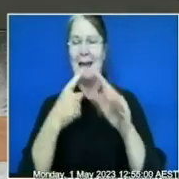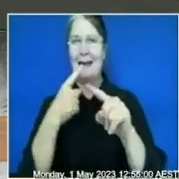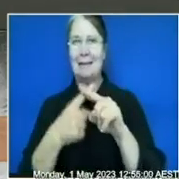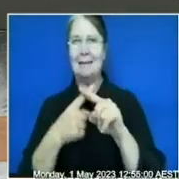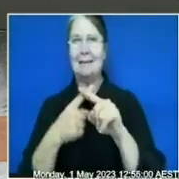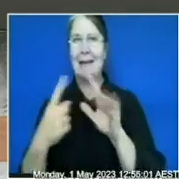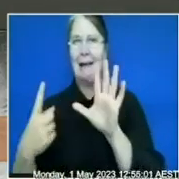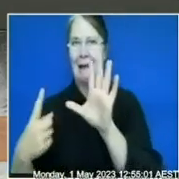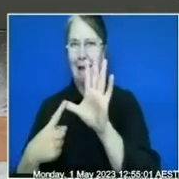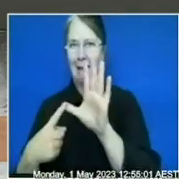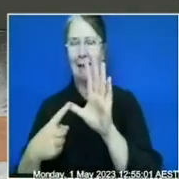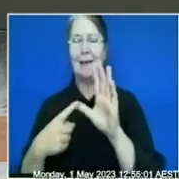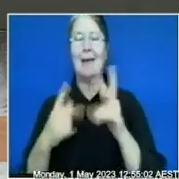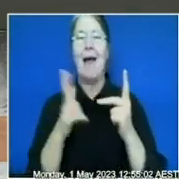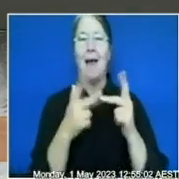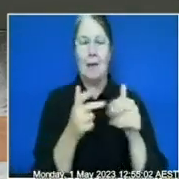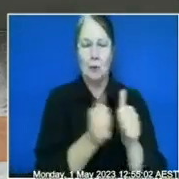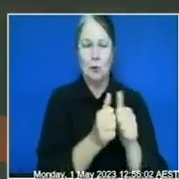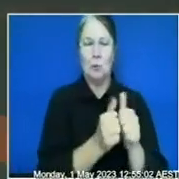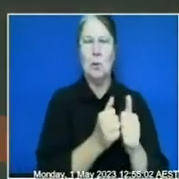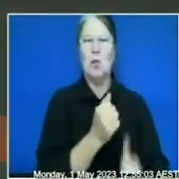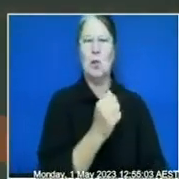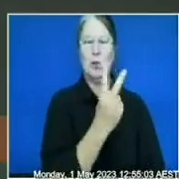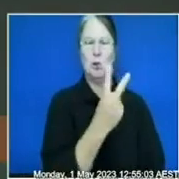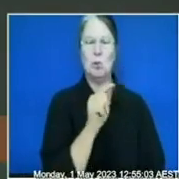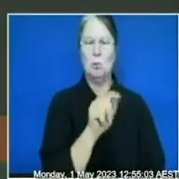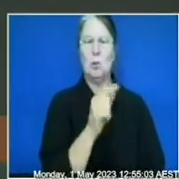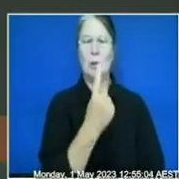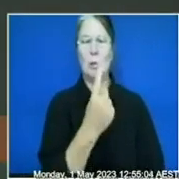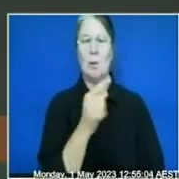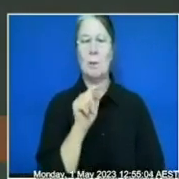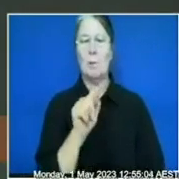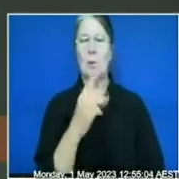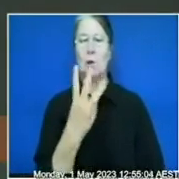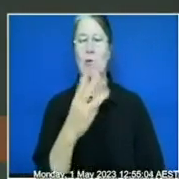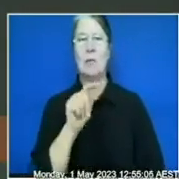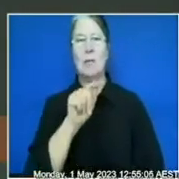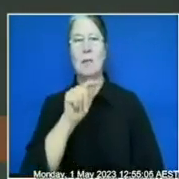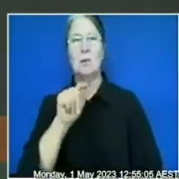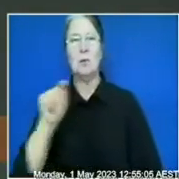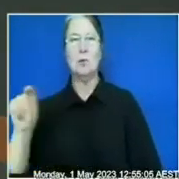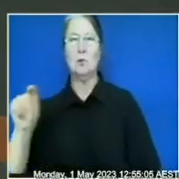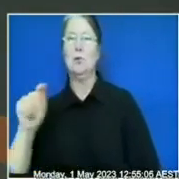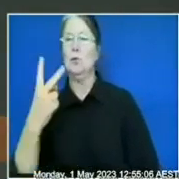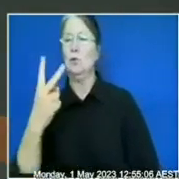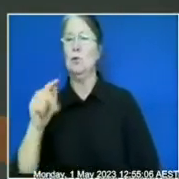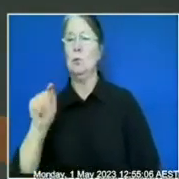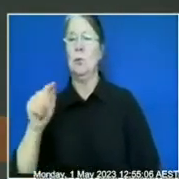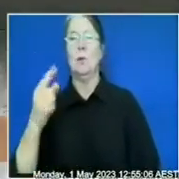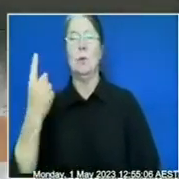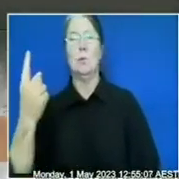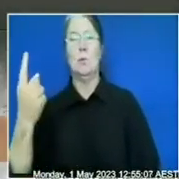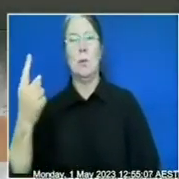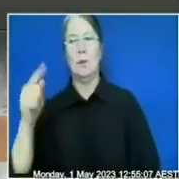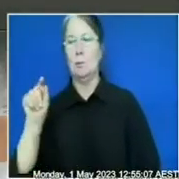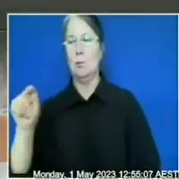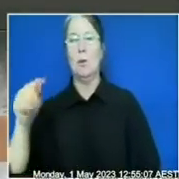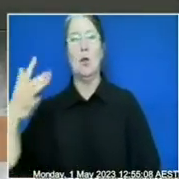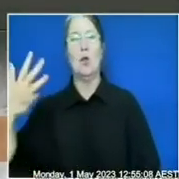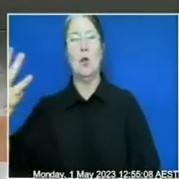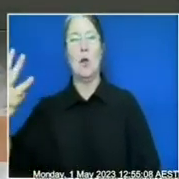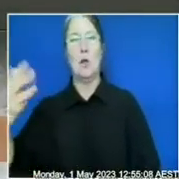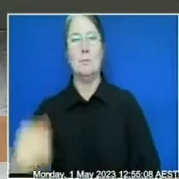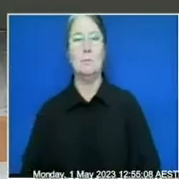2.1.9. Thank you, Council. They will be allocated the next exhibit numbers. Thank you. Thank you, Chair. We've now concluded today's